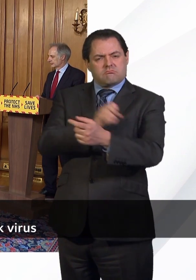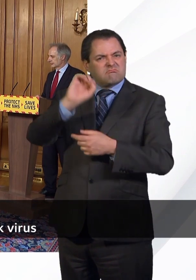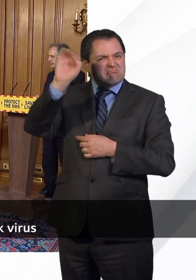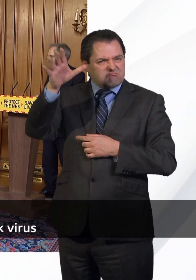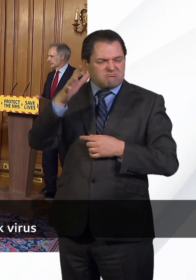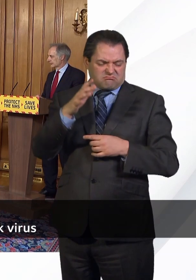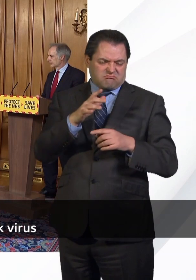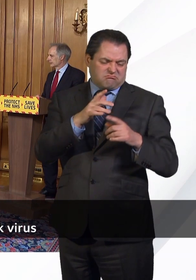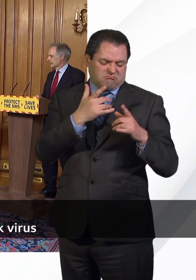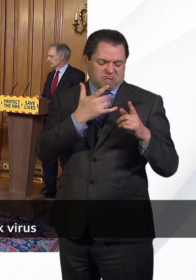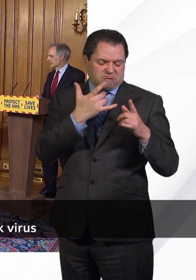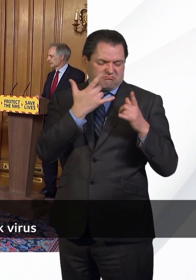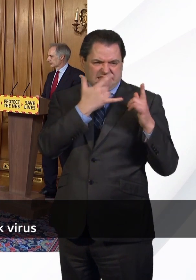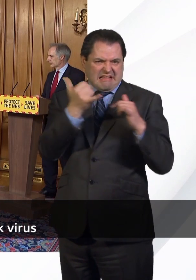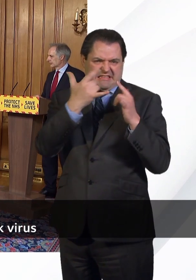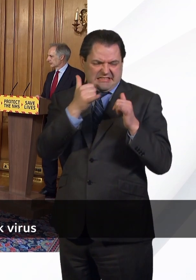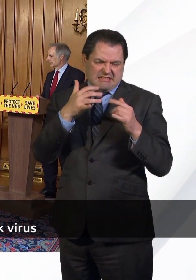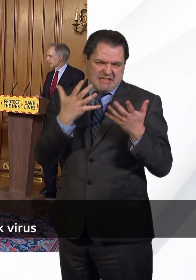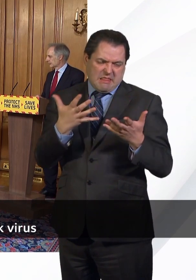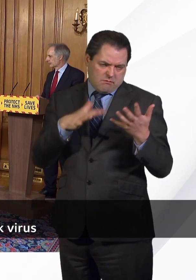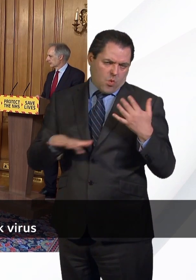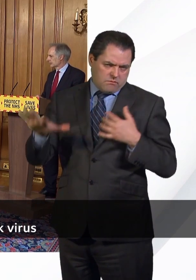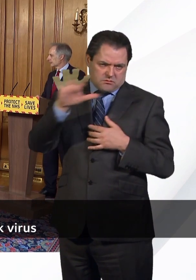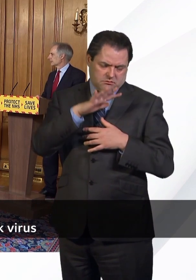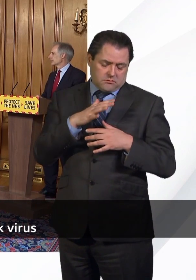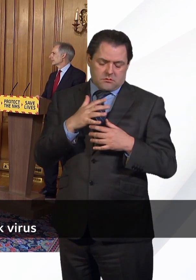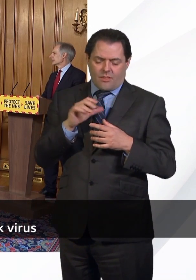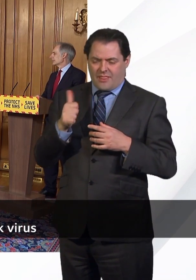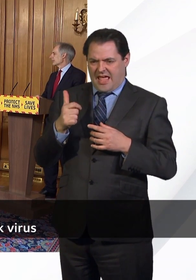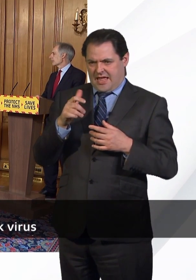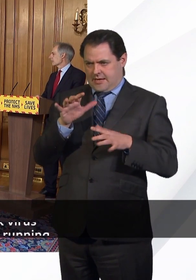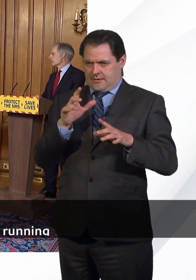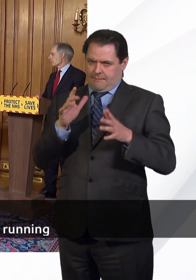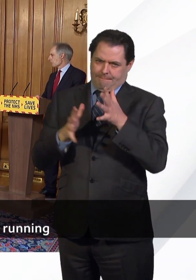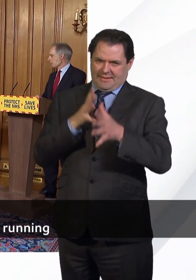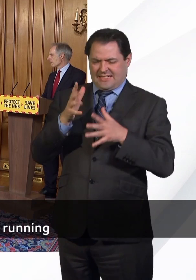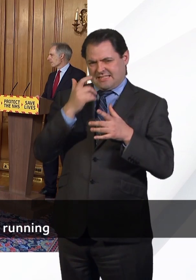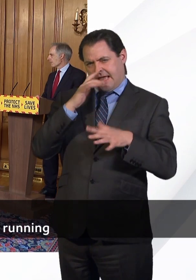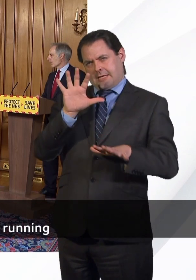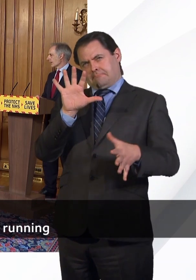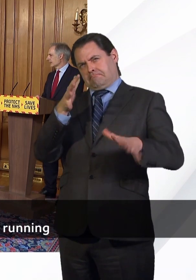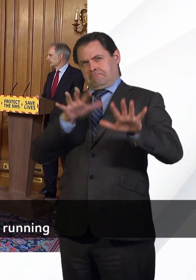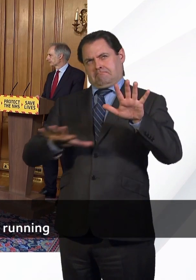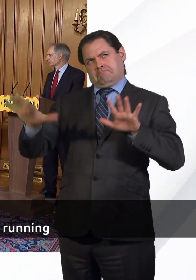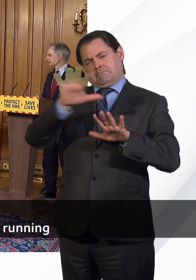antibodies. So we will be getting estimates soon of the proportion of the population